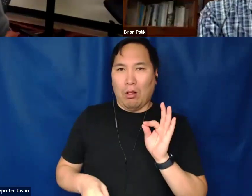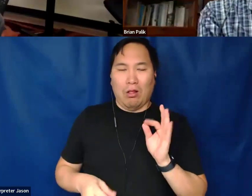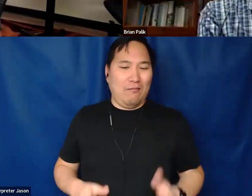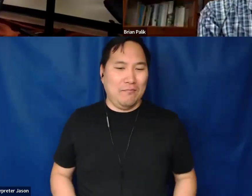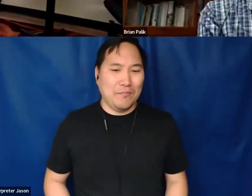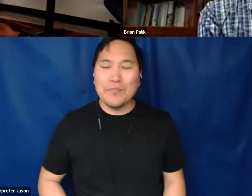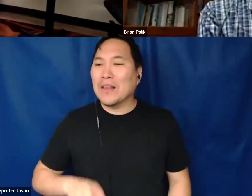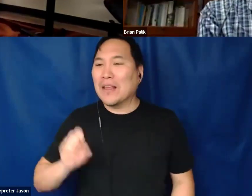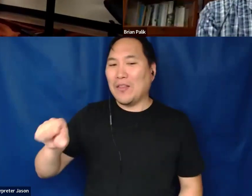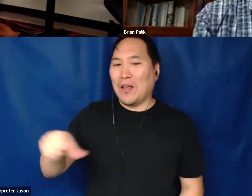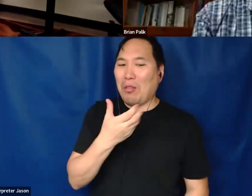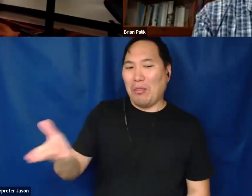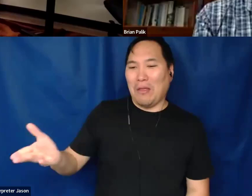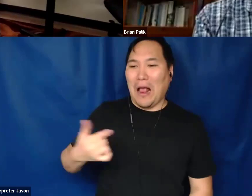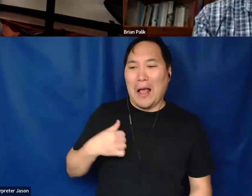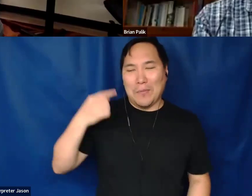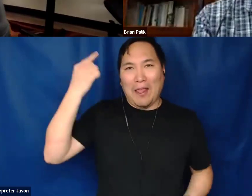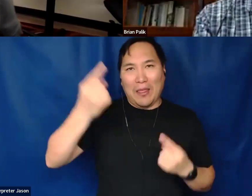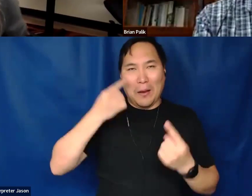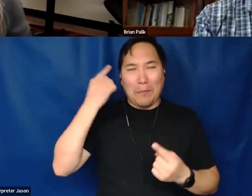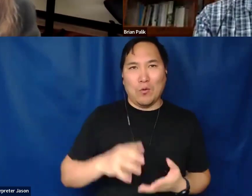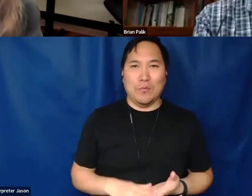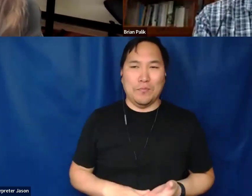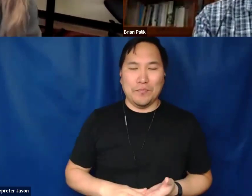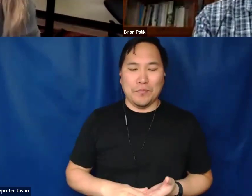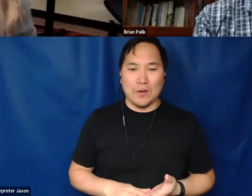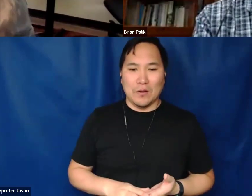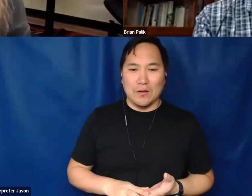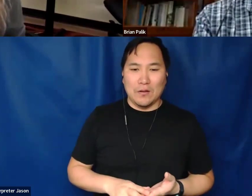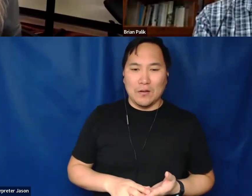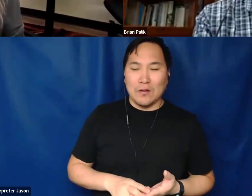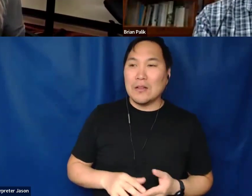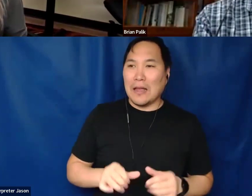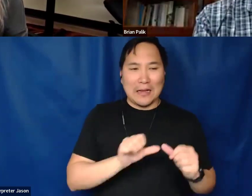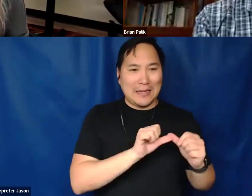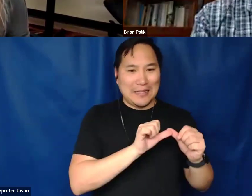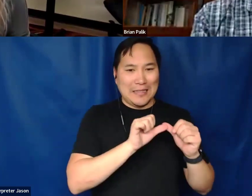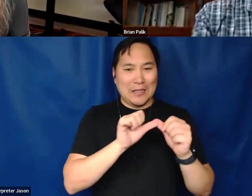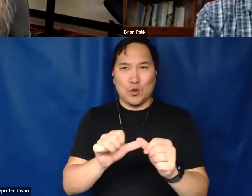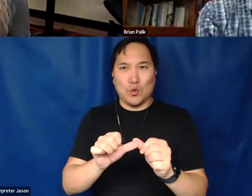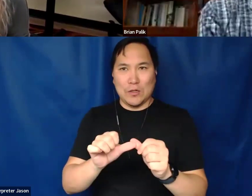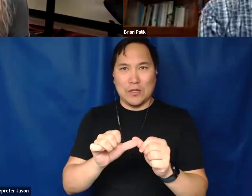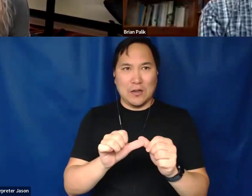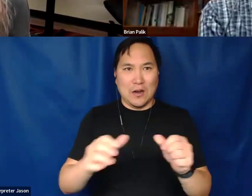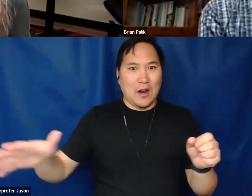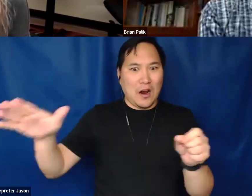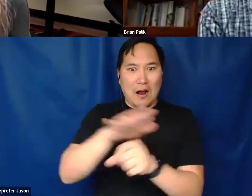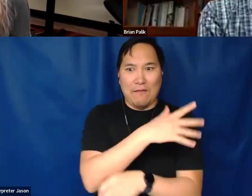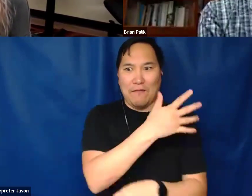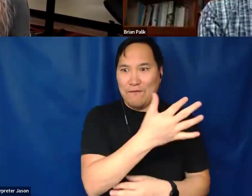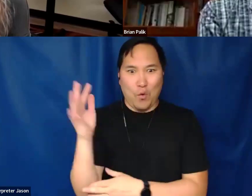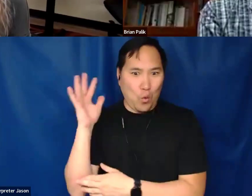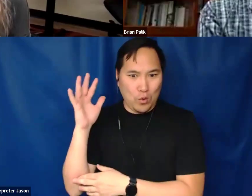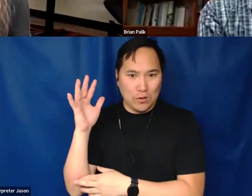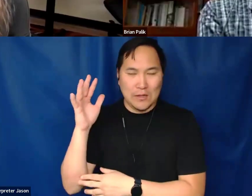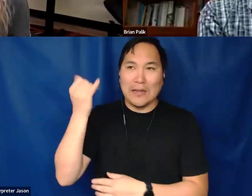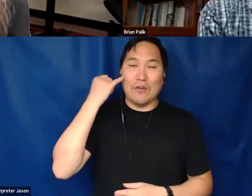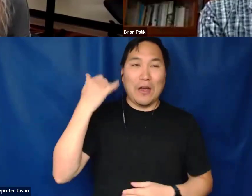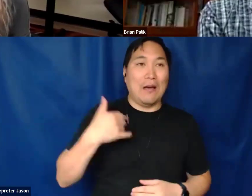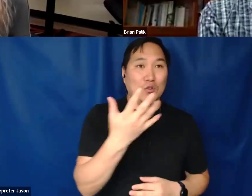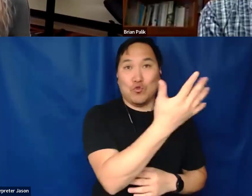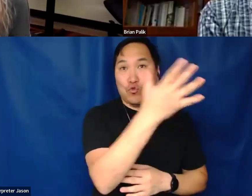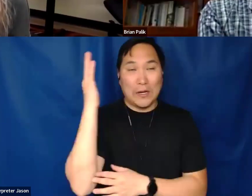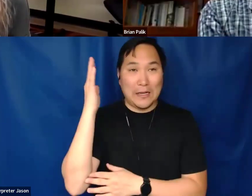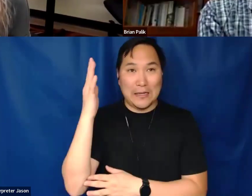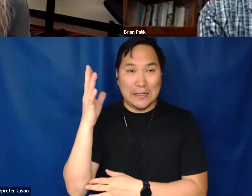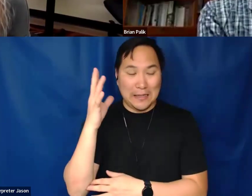another one that comes to mind, and you can add on or not, but is some of the thoughts about like continuous cover forestry in terms of if you have trees or